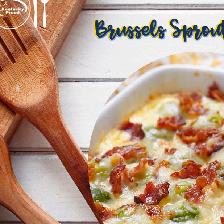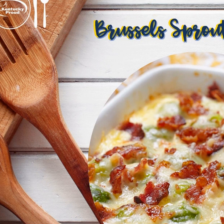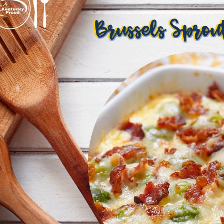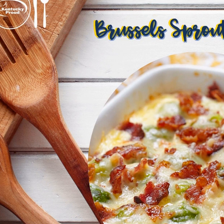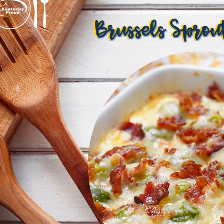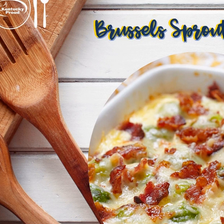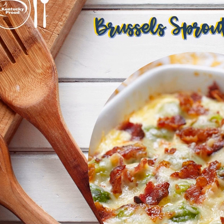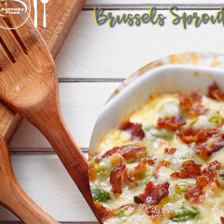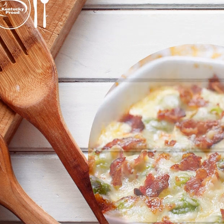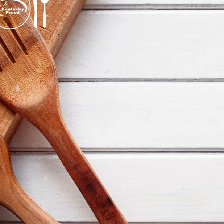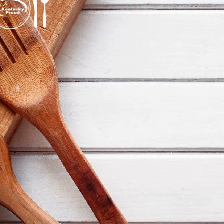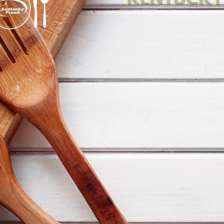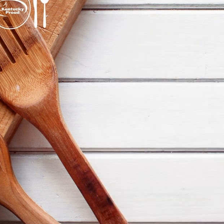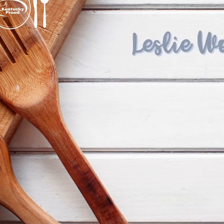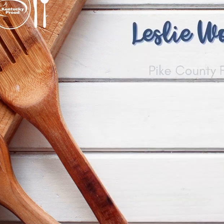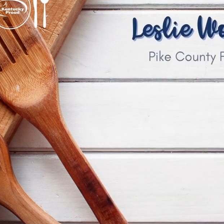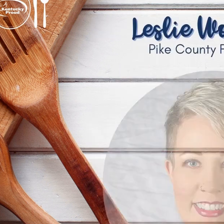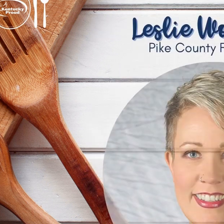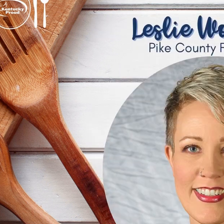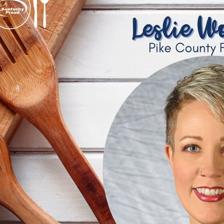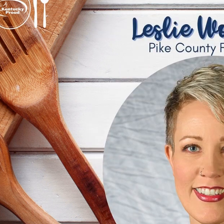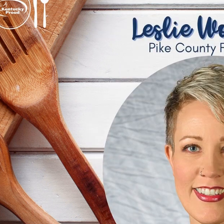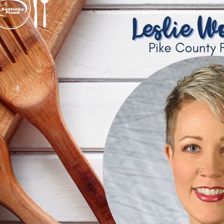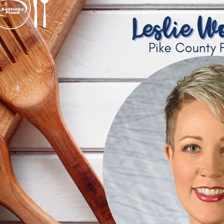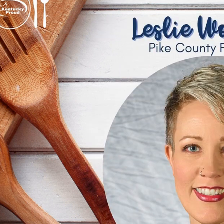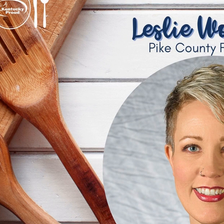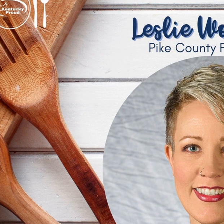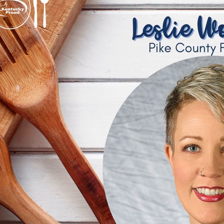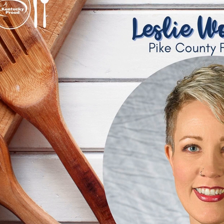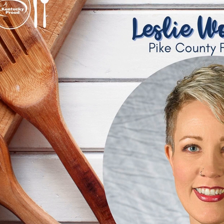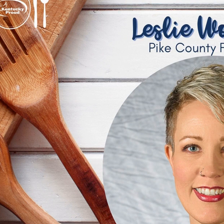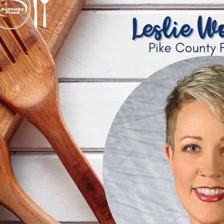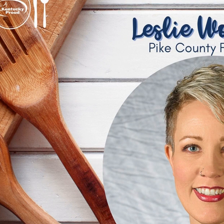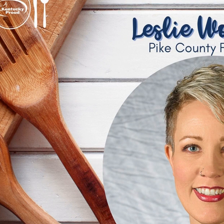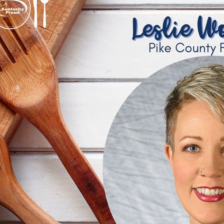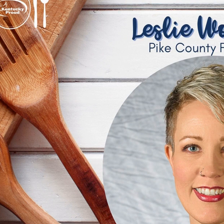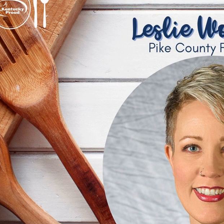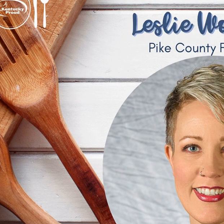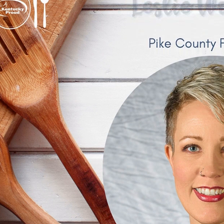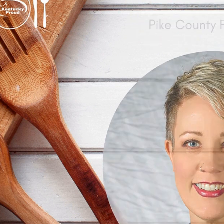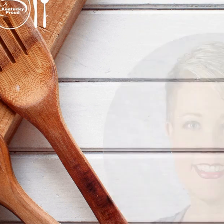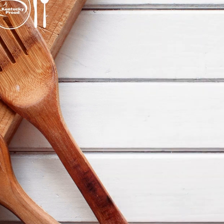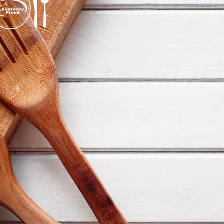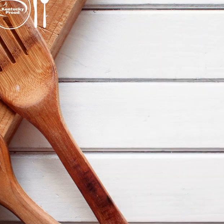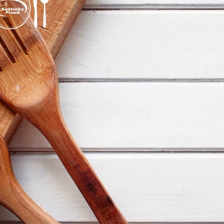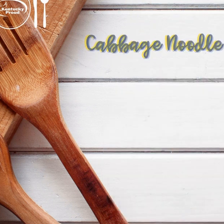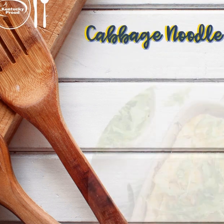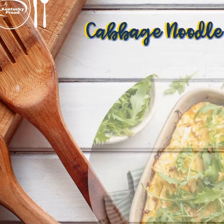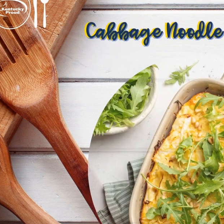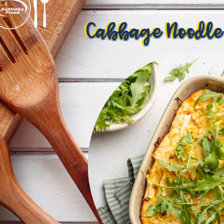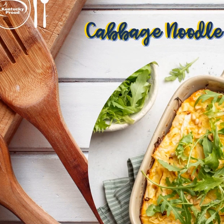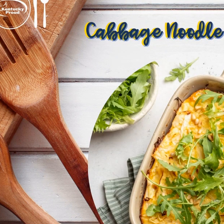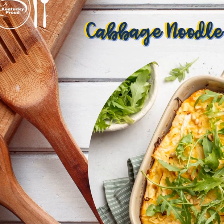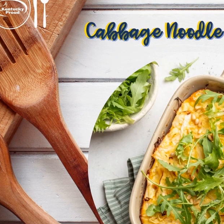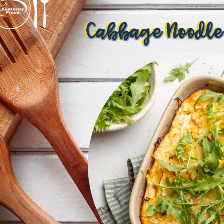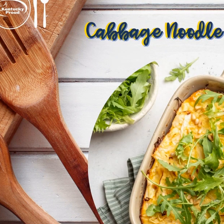fast frame videos that kind of walk you through how to prepare some of our favorite recipes. So we have a question. Yeah,